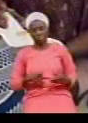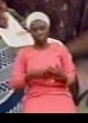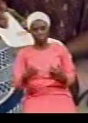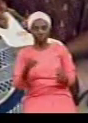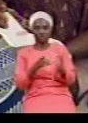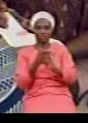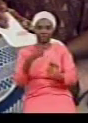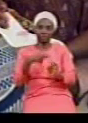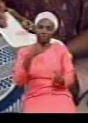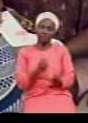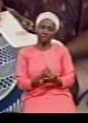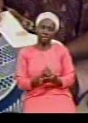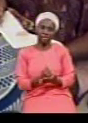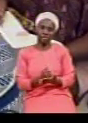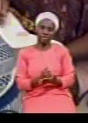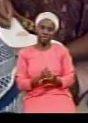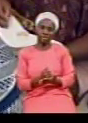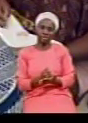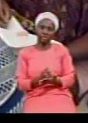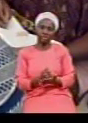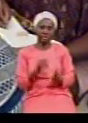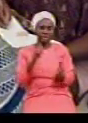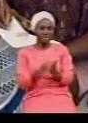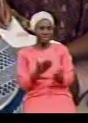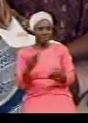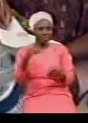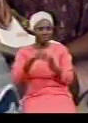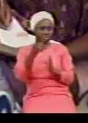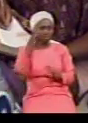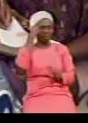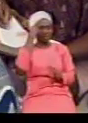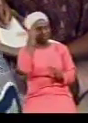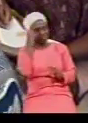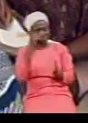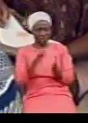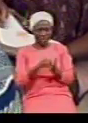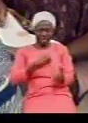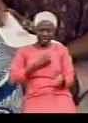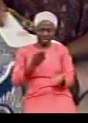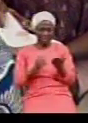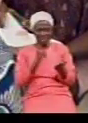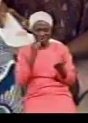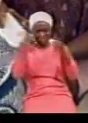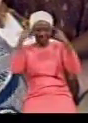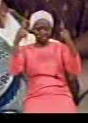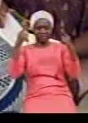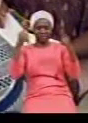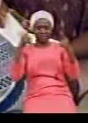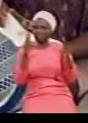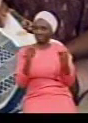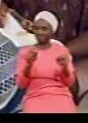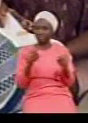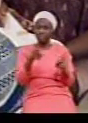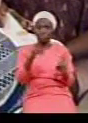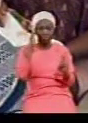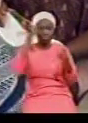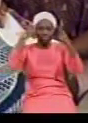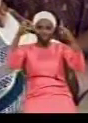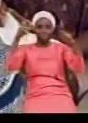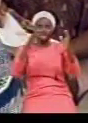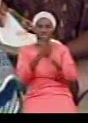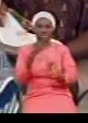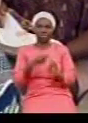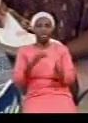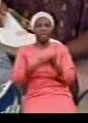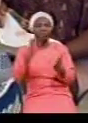name. That thing telling in your mind, I may not succeed. You will succeed. It's written